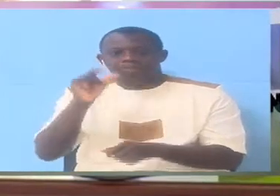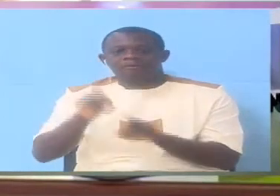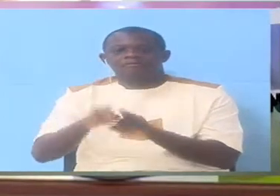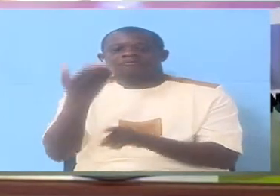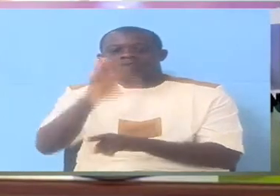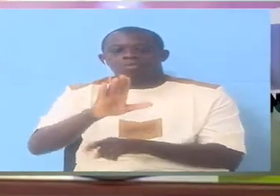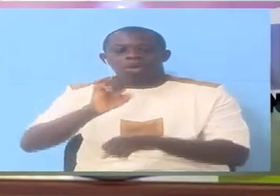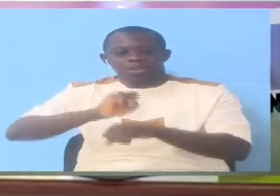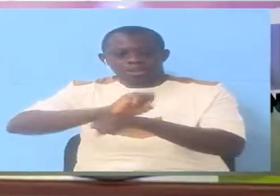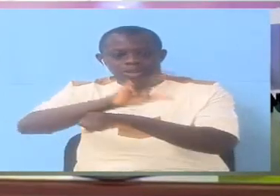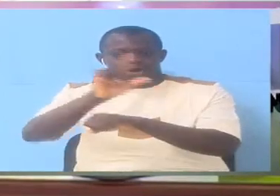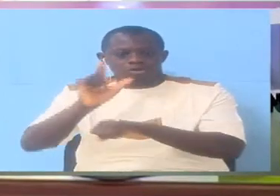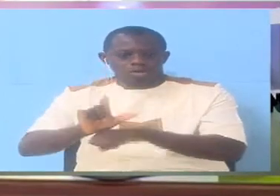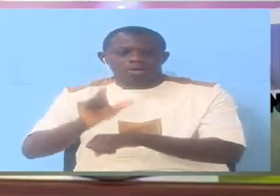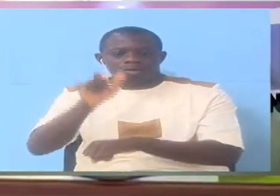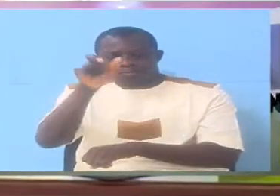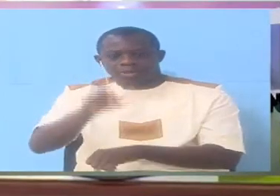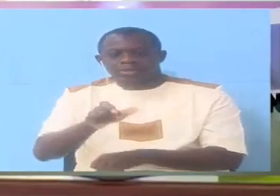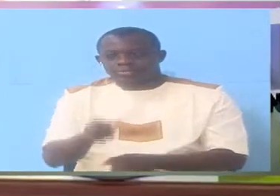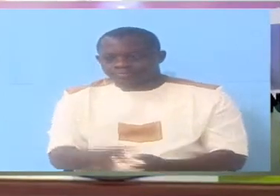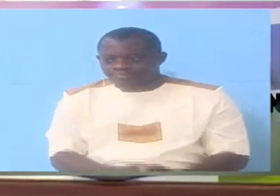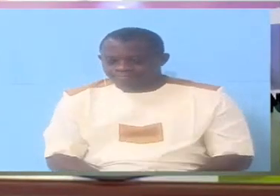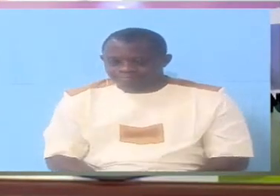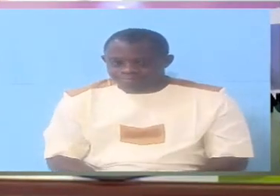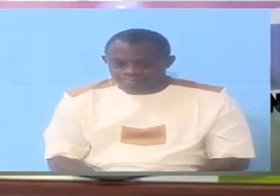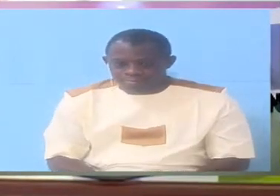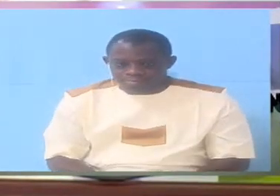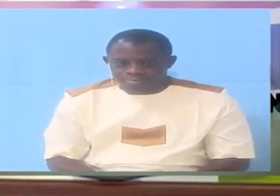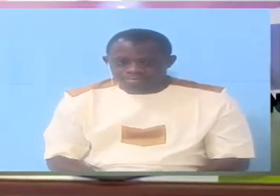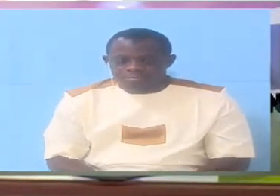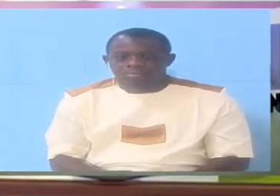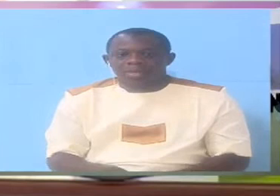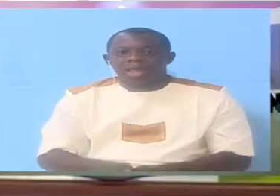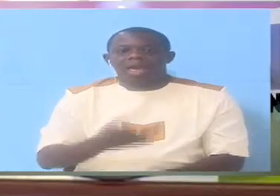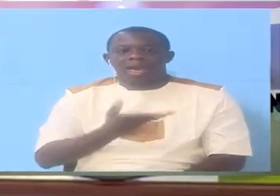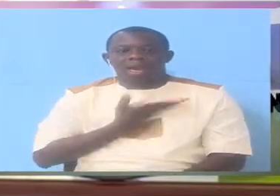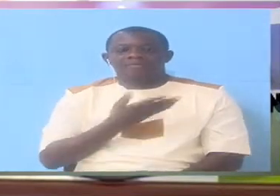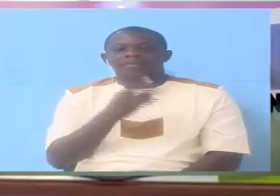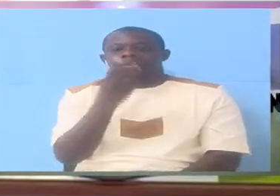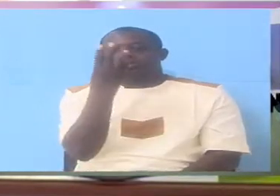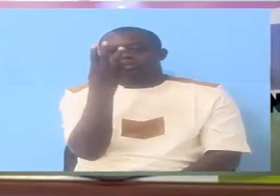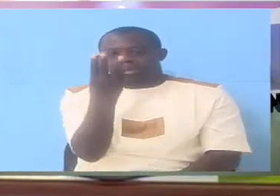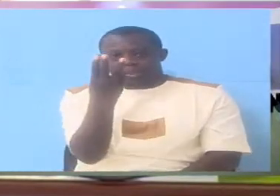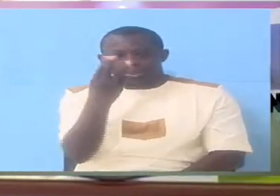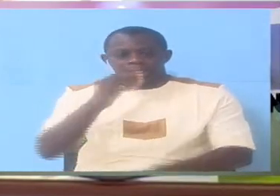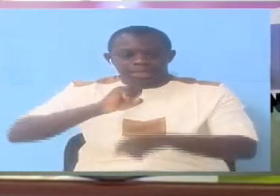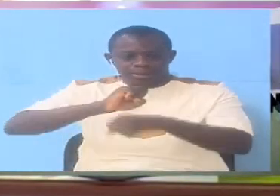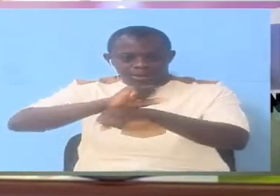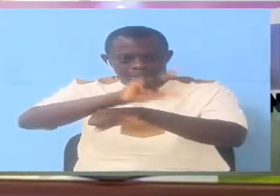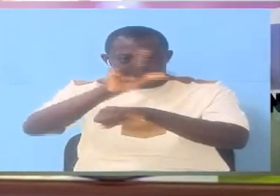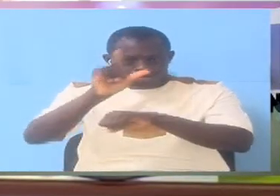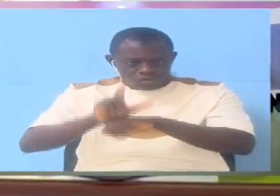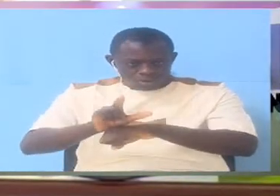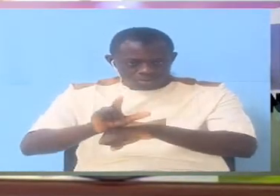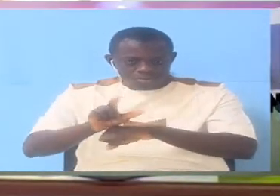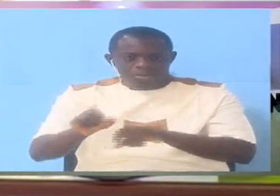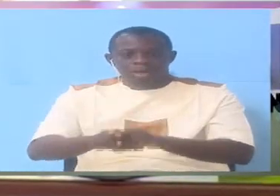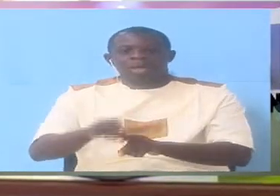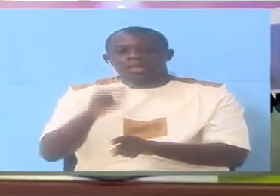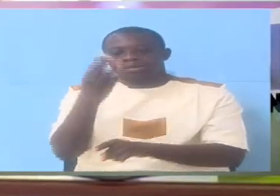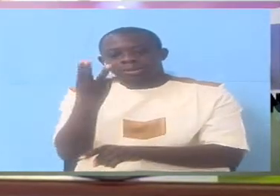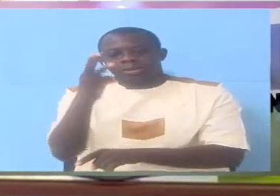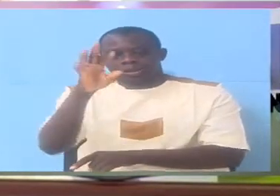From Sierra Leone. Yes. Sierra Leonean Sabalom aning Togolese Saba. 3 Sierra Leoneans and